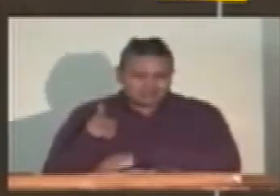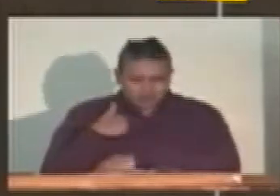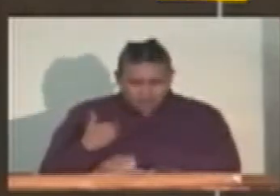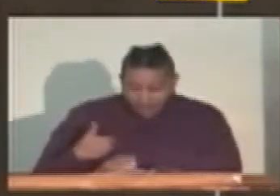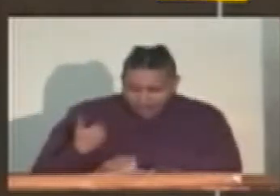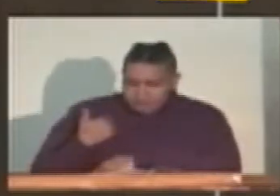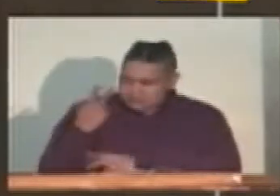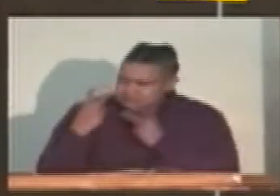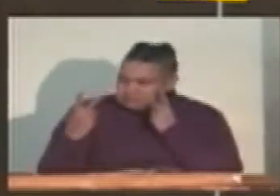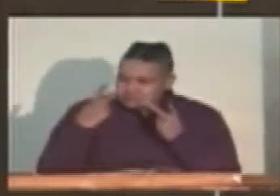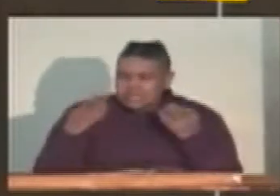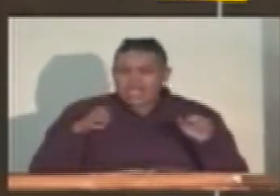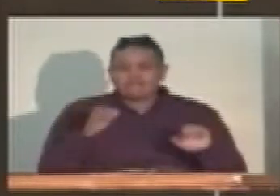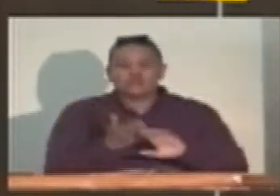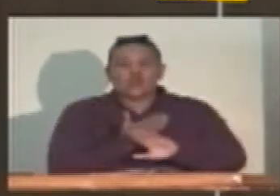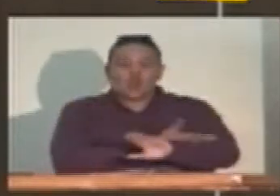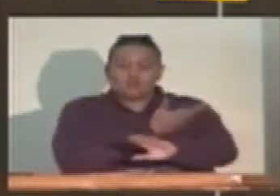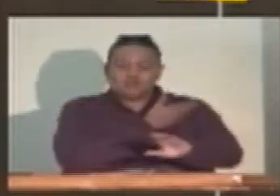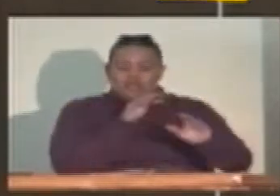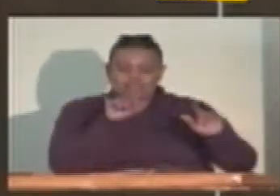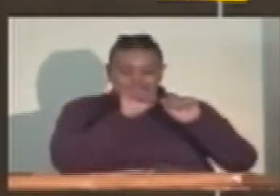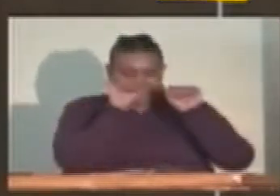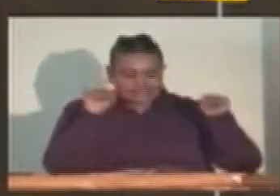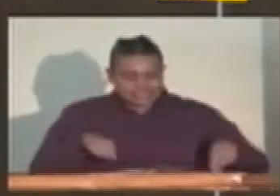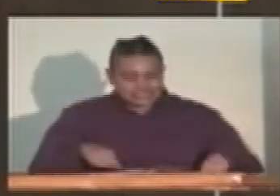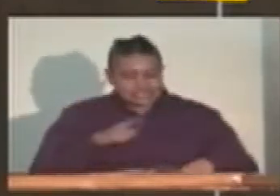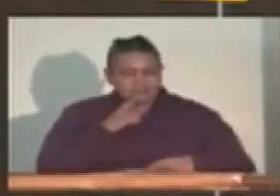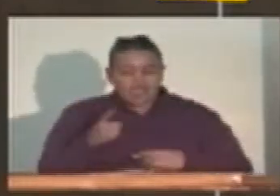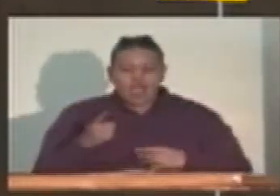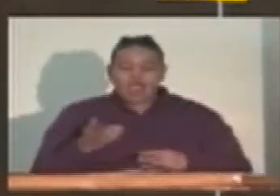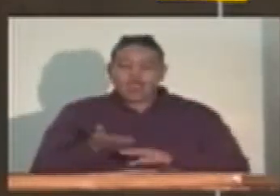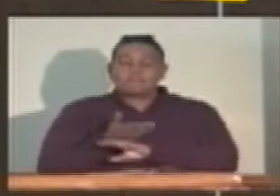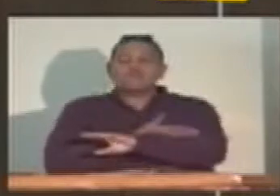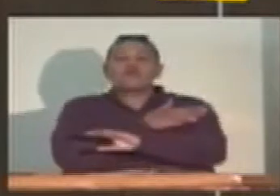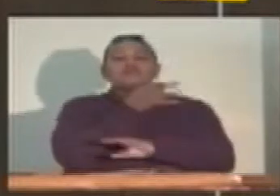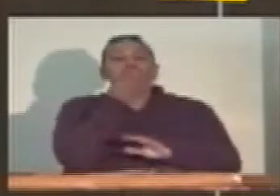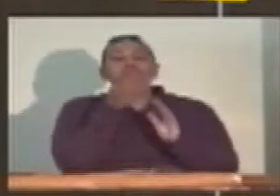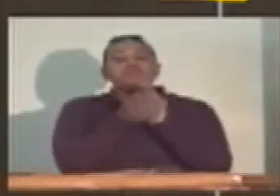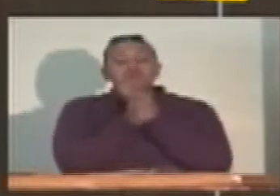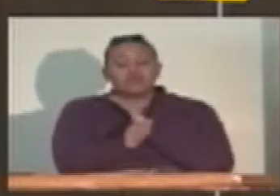being made now to upgrade the system and improve capacity.